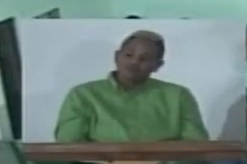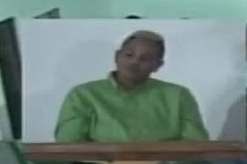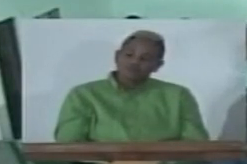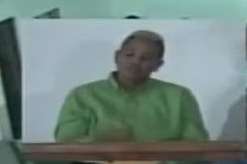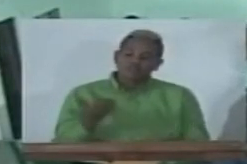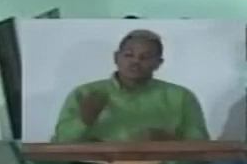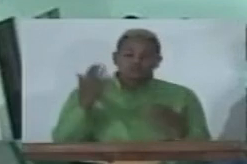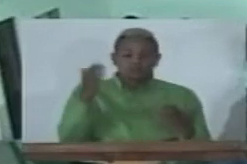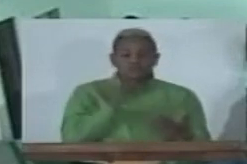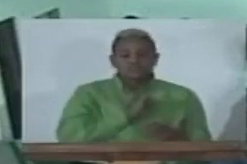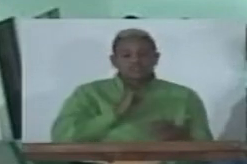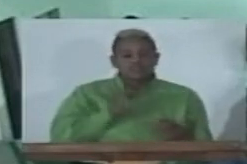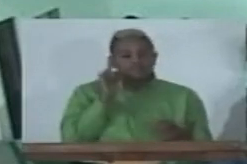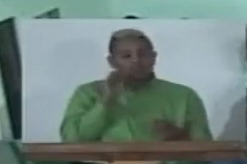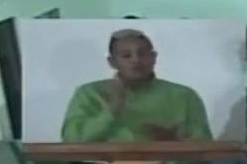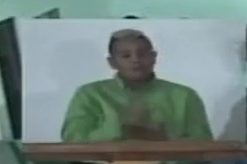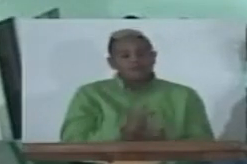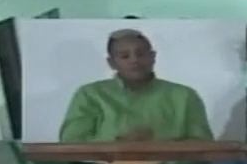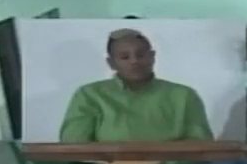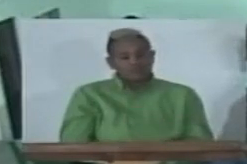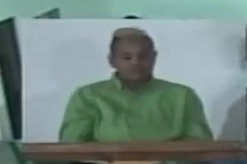approval.